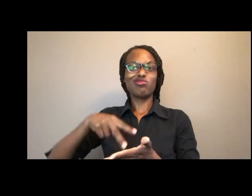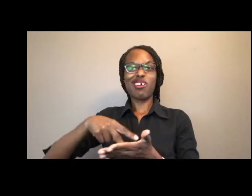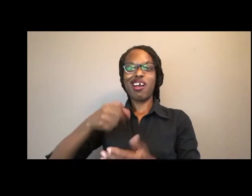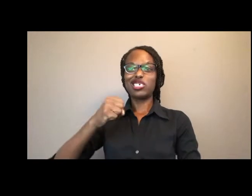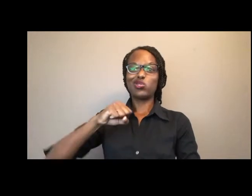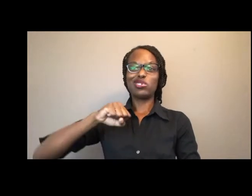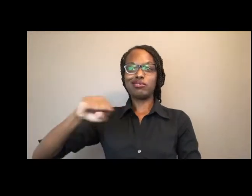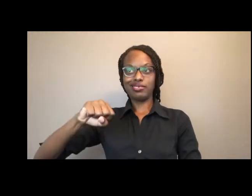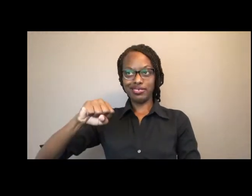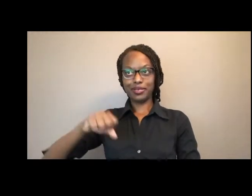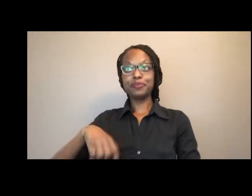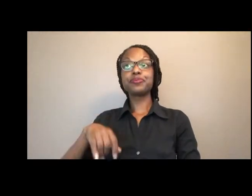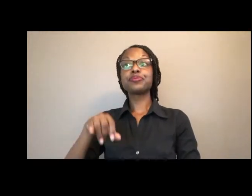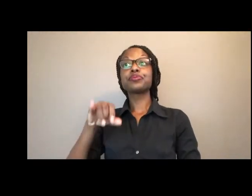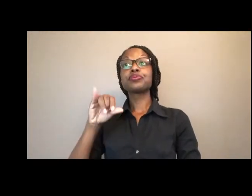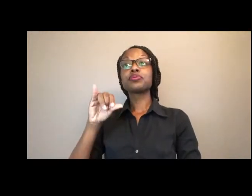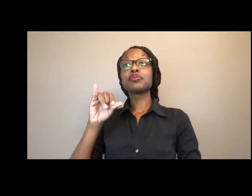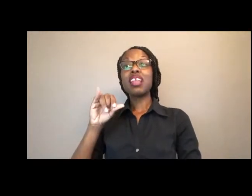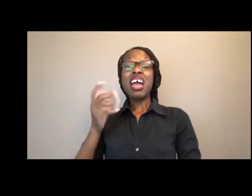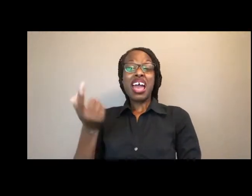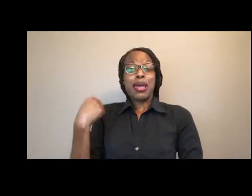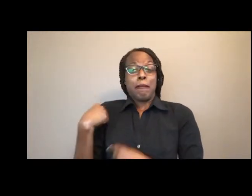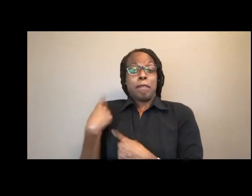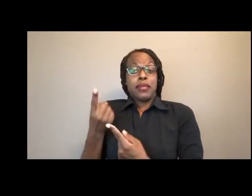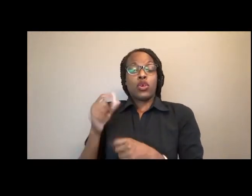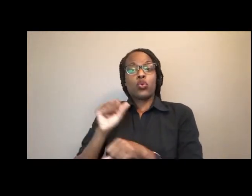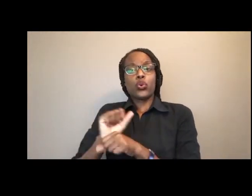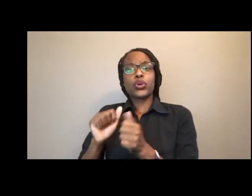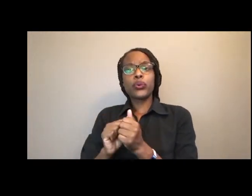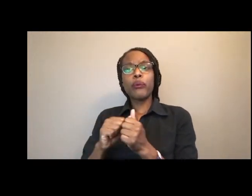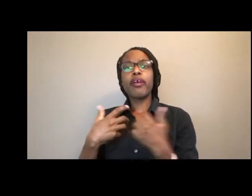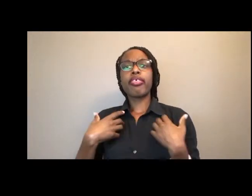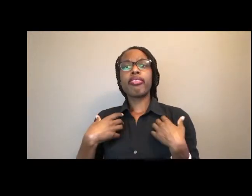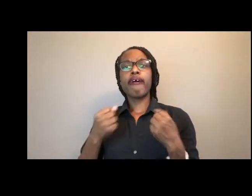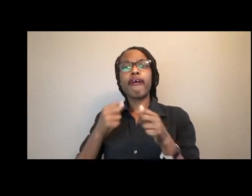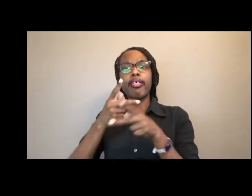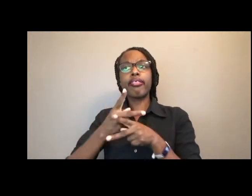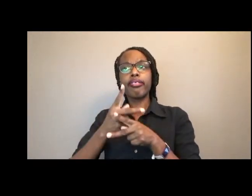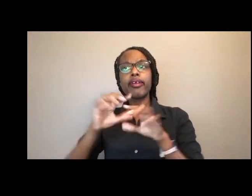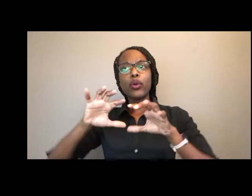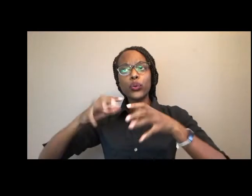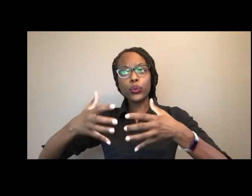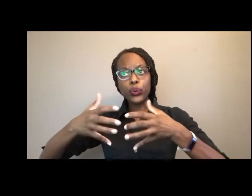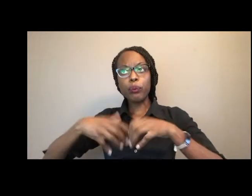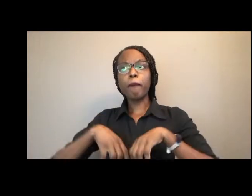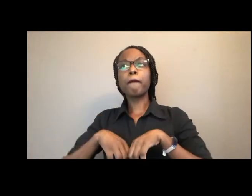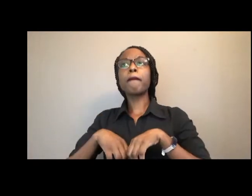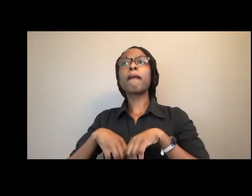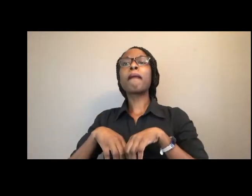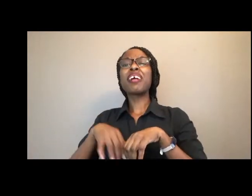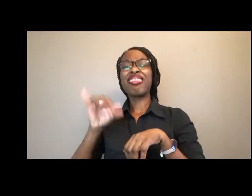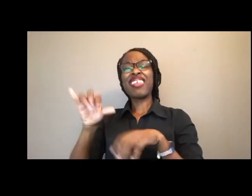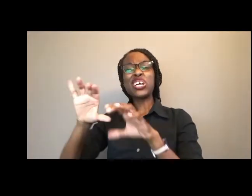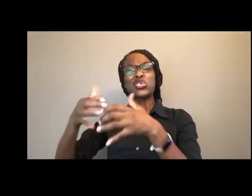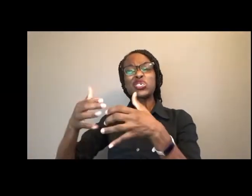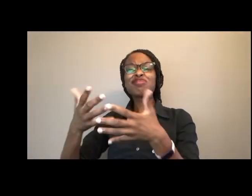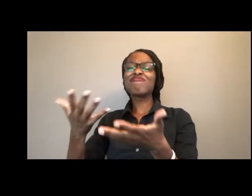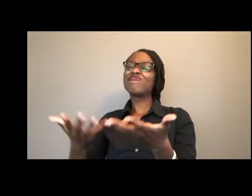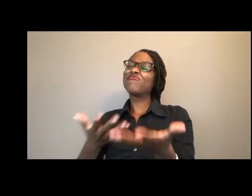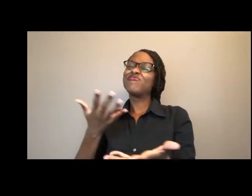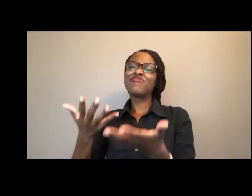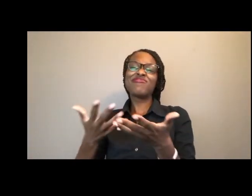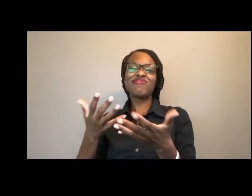article on taking the subway as a wheelchair user. He's written